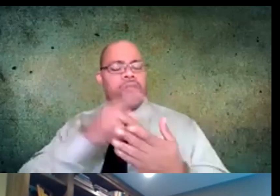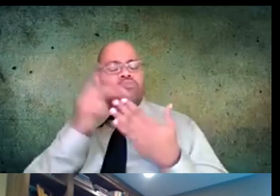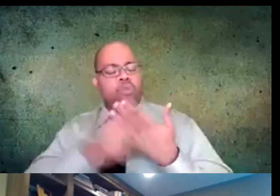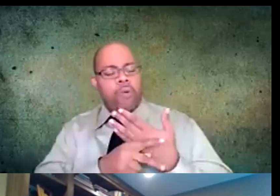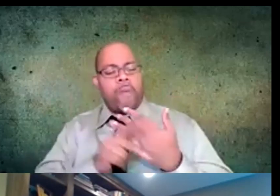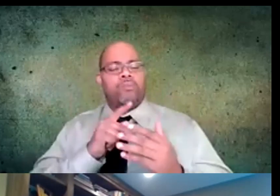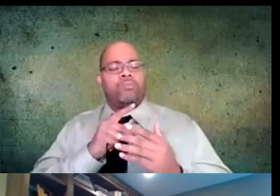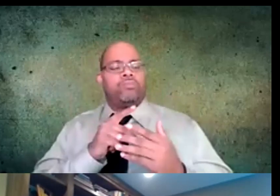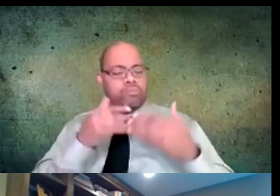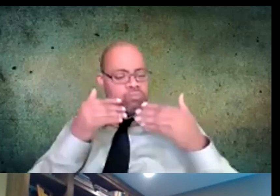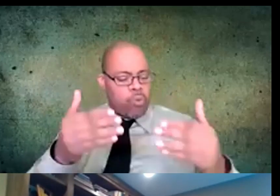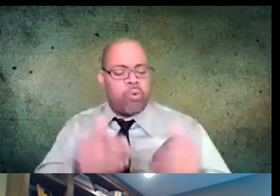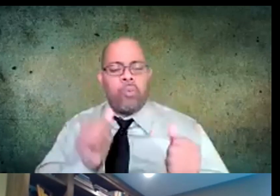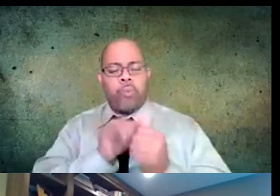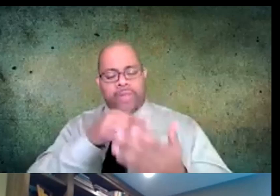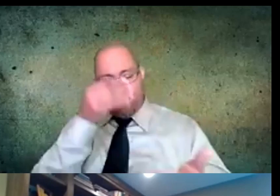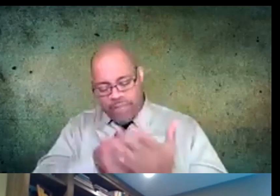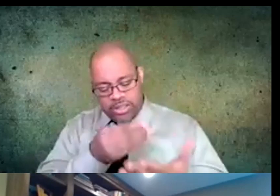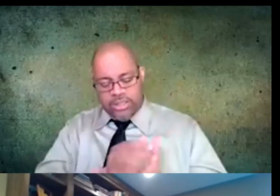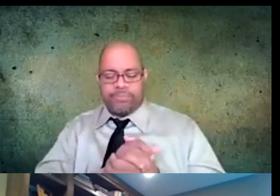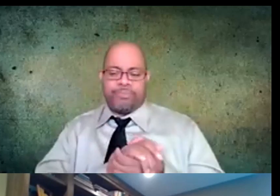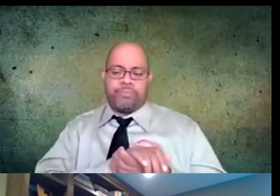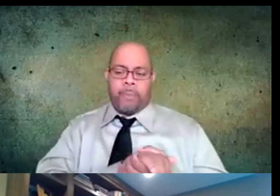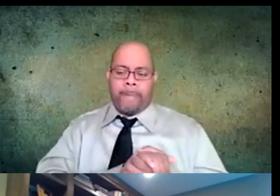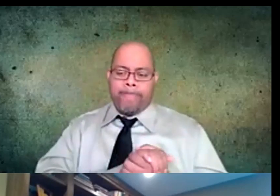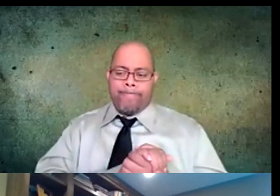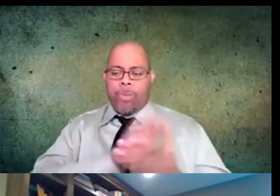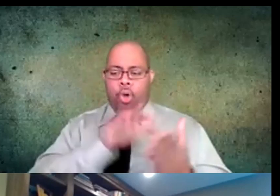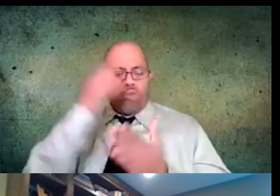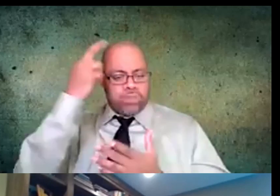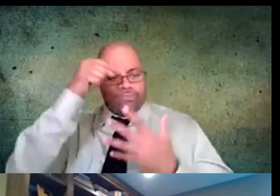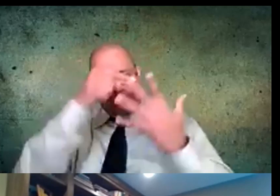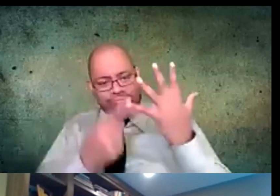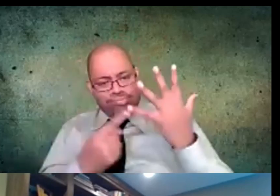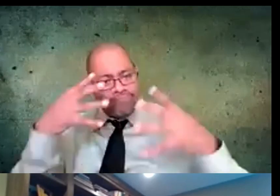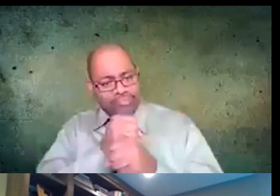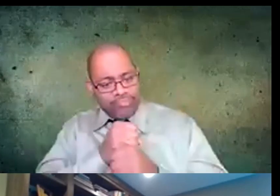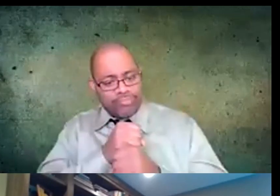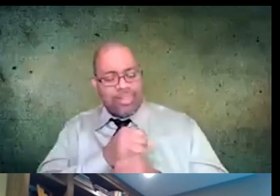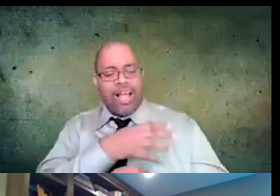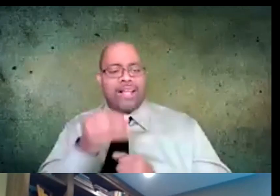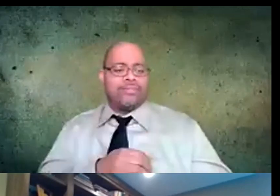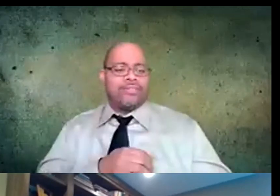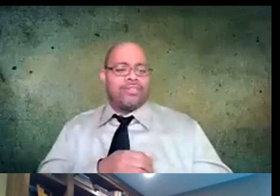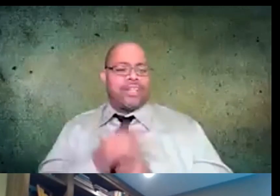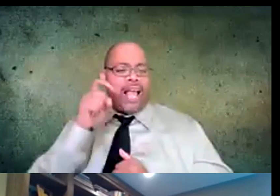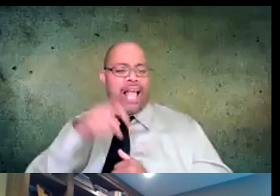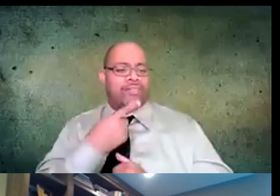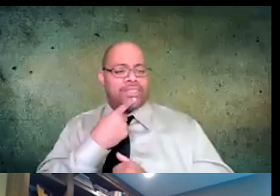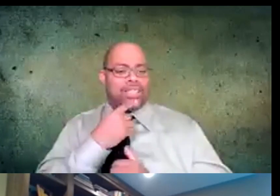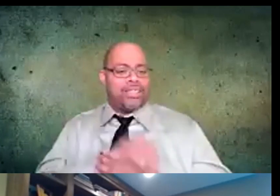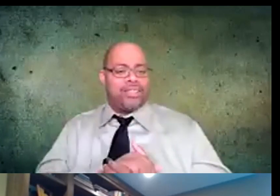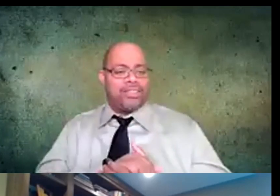projects forward with that funding. So all of those reasons combined, and I would have to say,